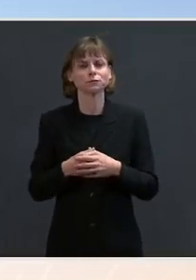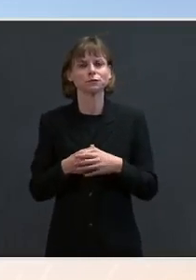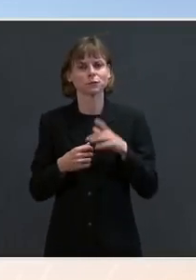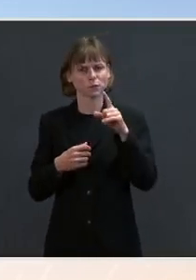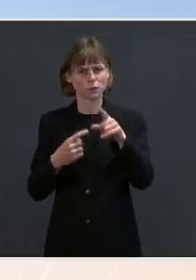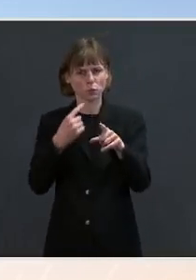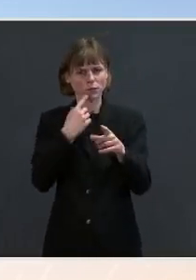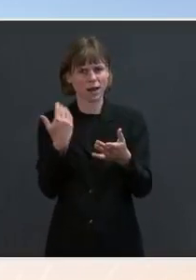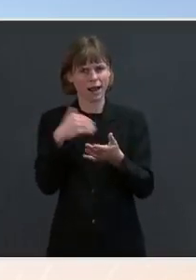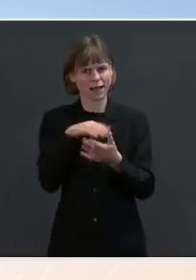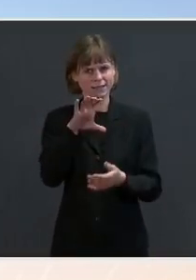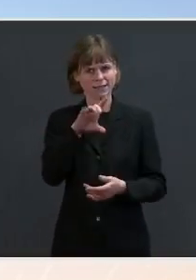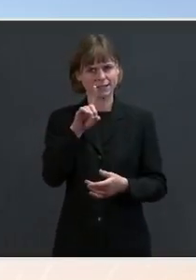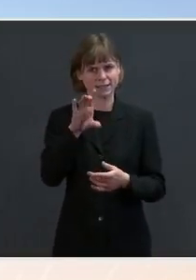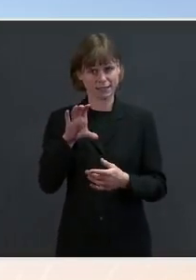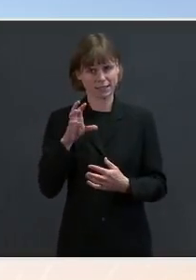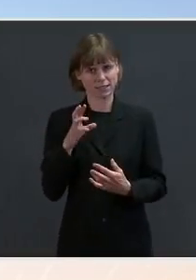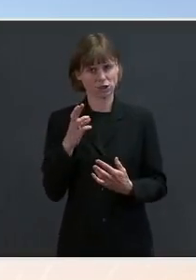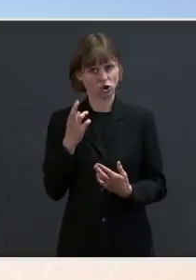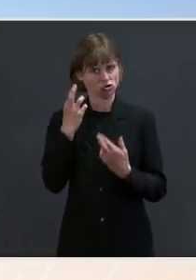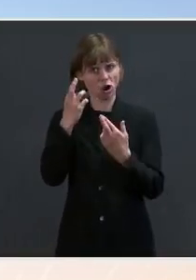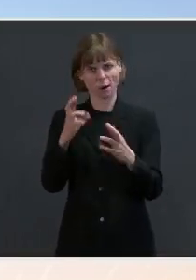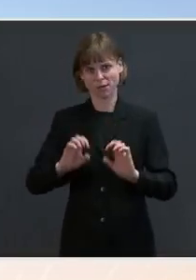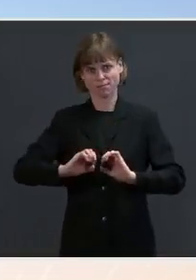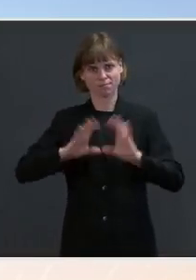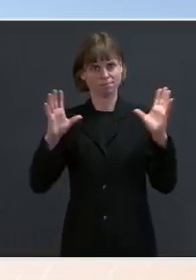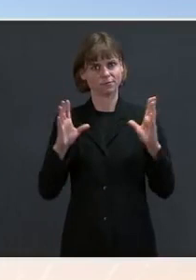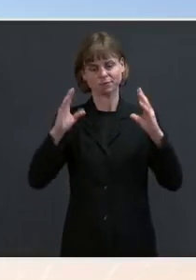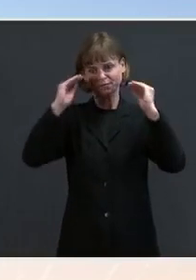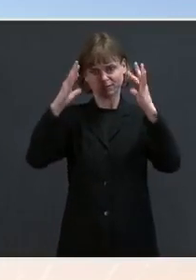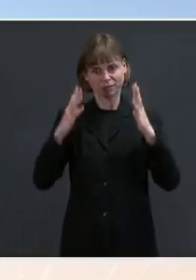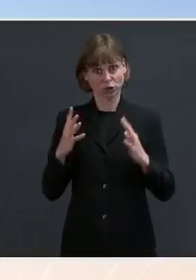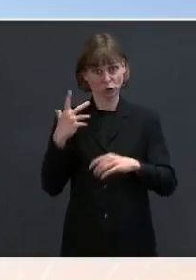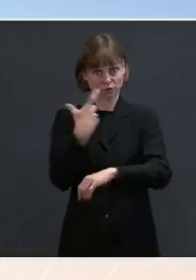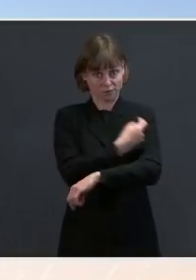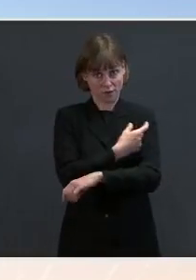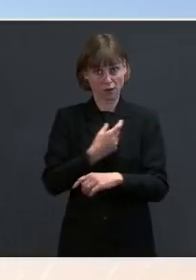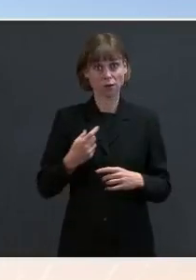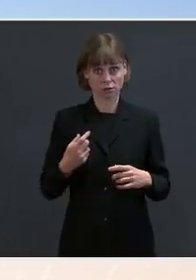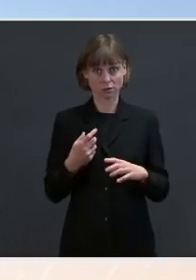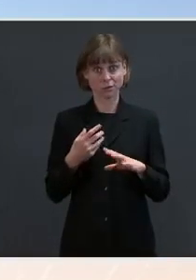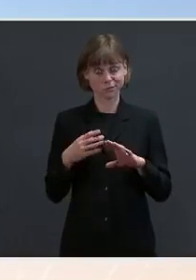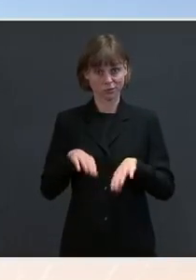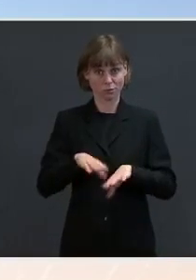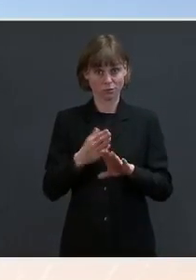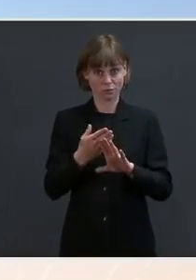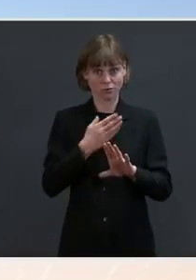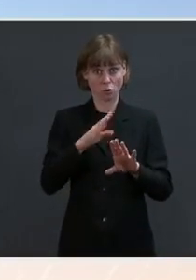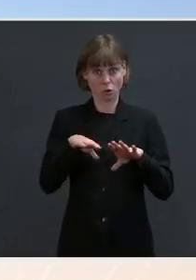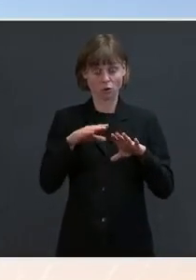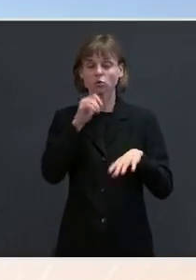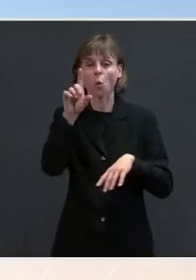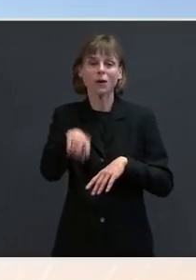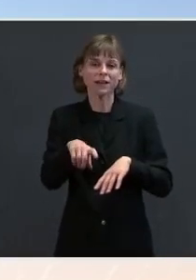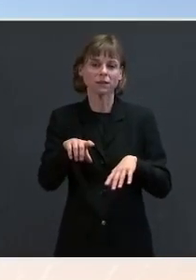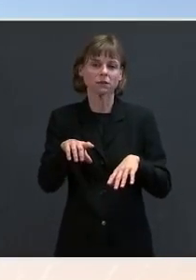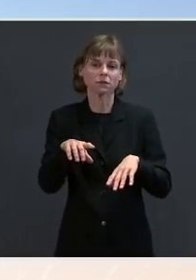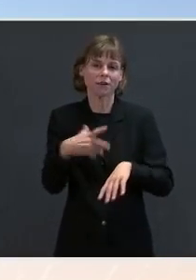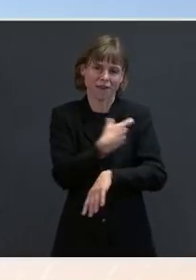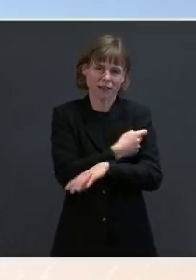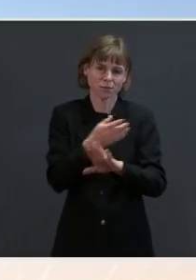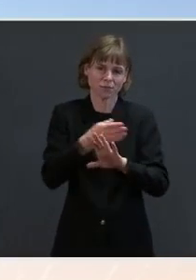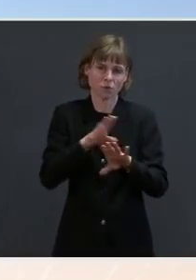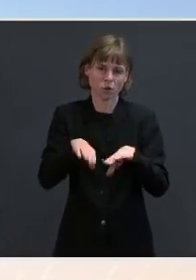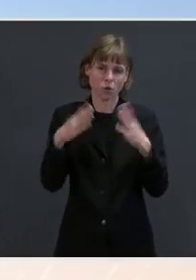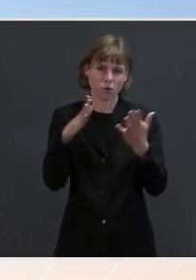the CDC's recommendations were clear that educators don't have to be vaccinated to safely reopen schools, but we're hearing this big push, this prioritization with the White